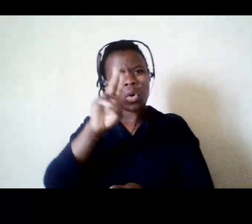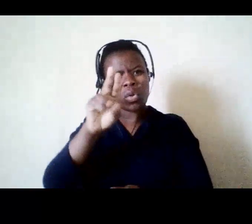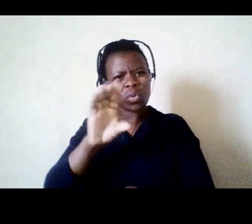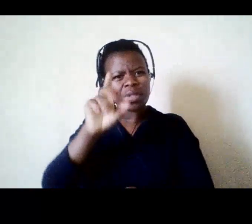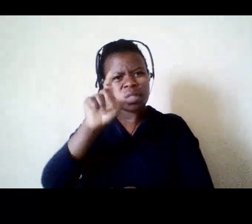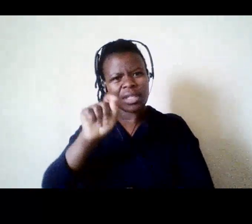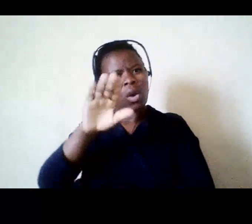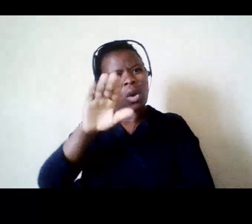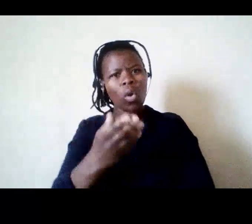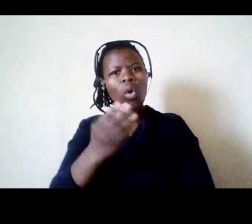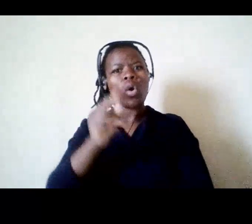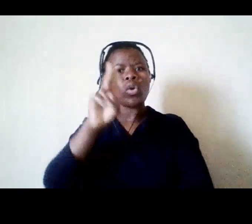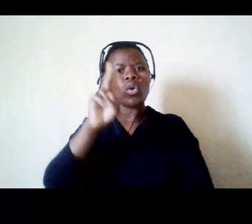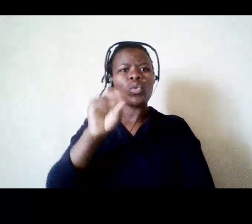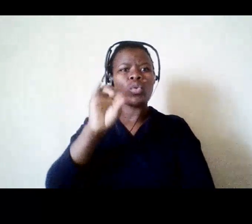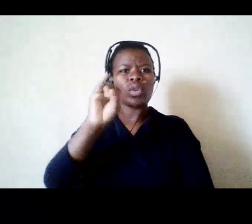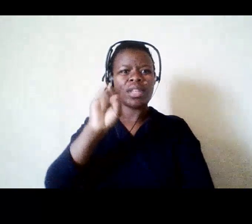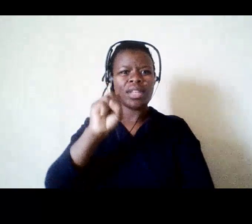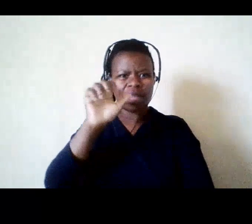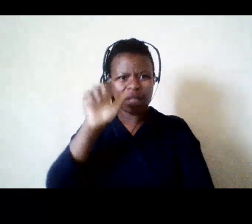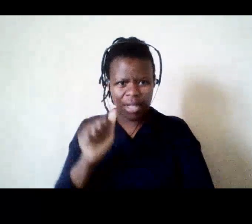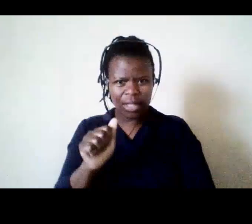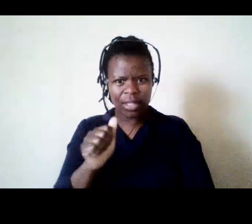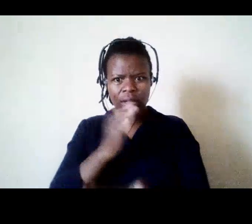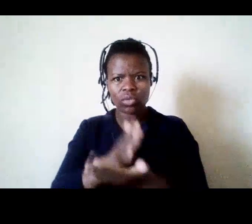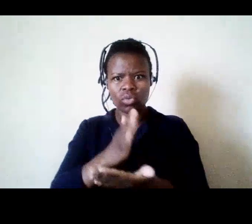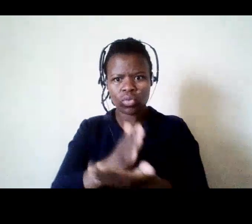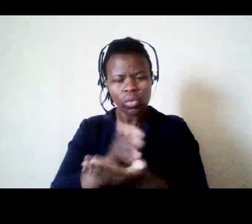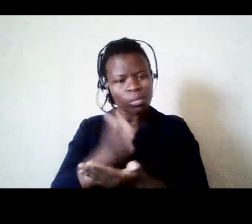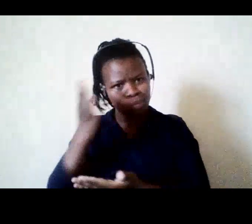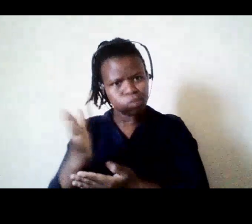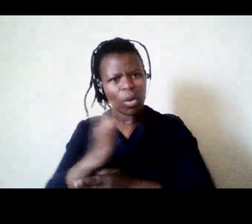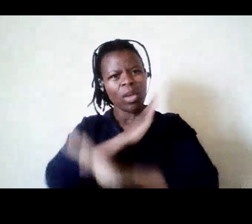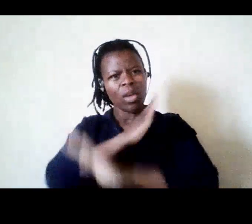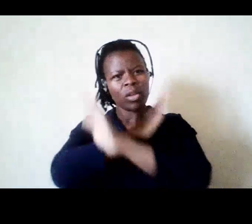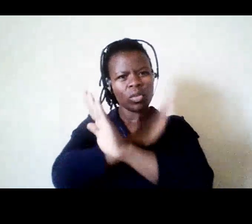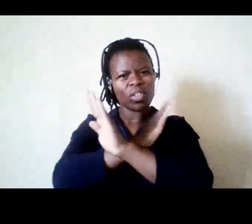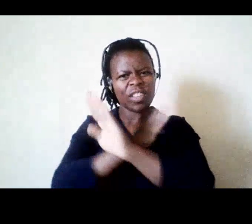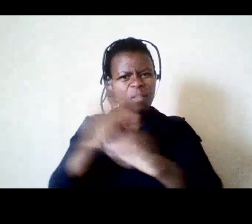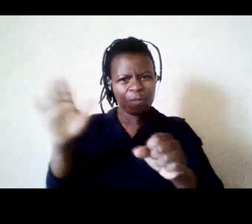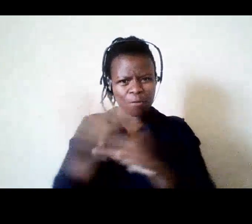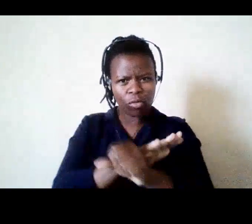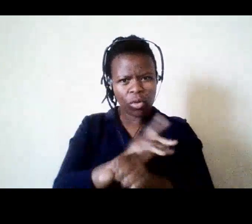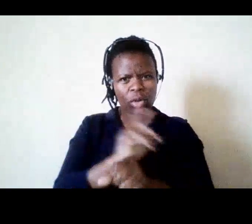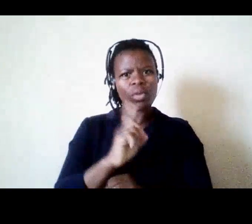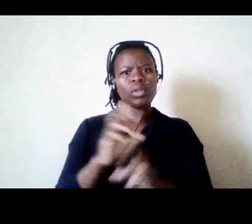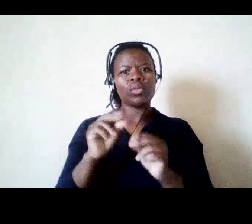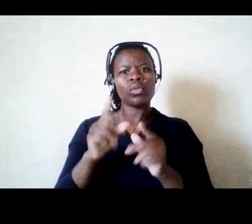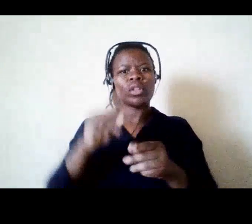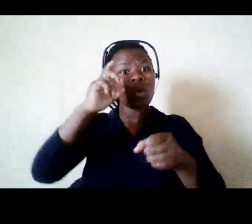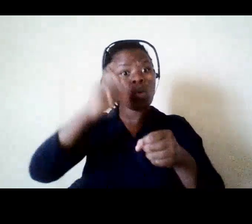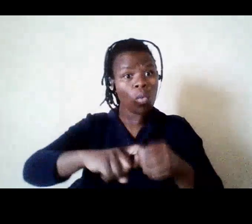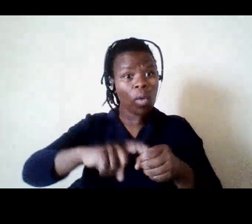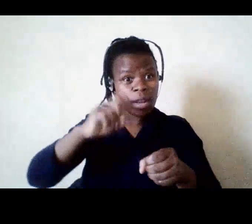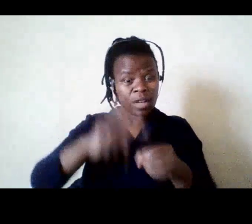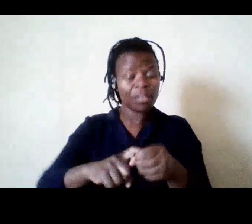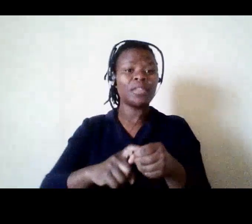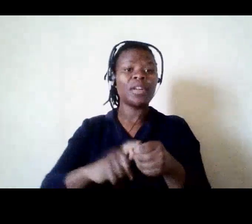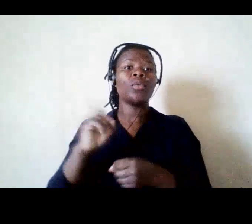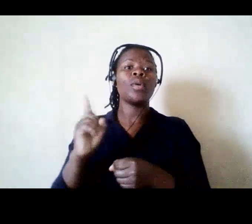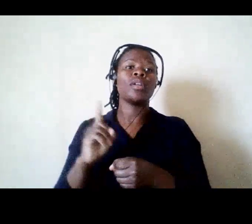doesn't matter whether it's out in Zambia with a fully fledged qualified physiotherapist who's worked